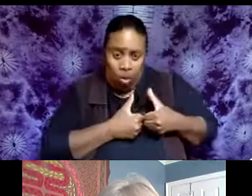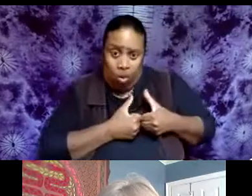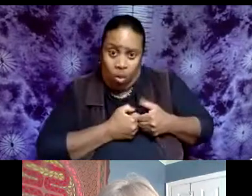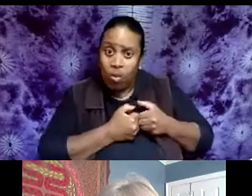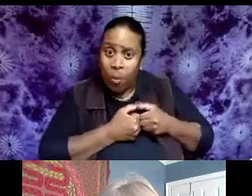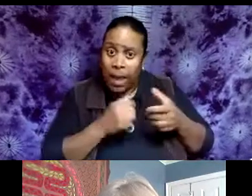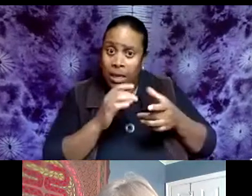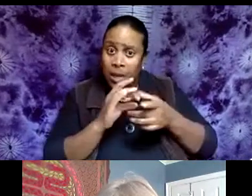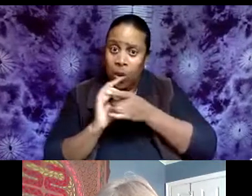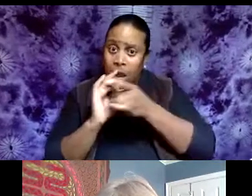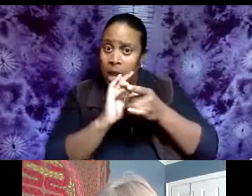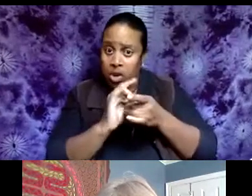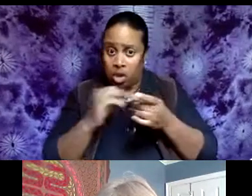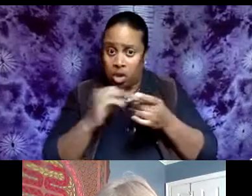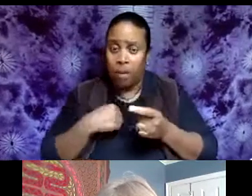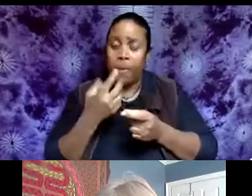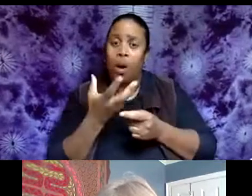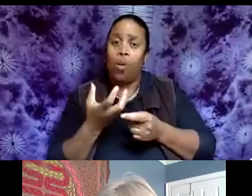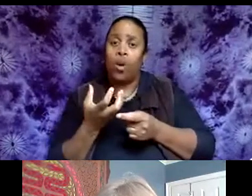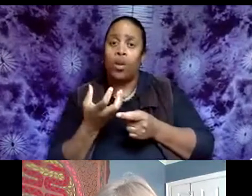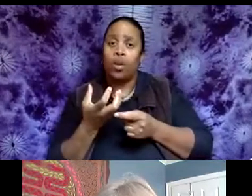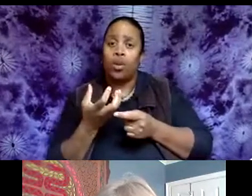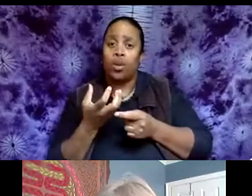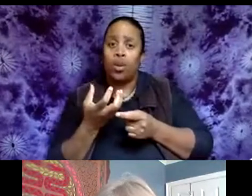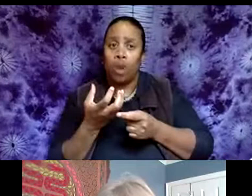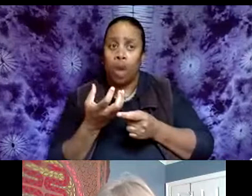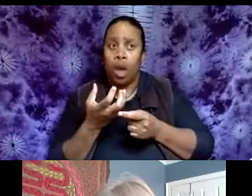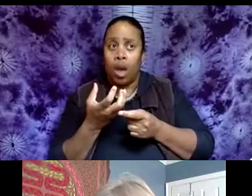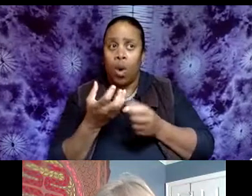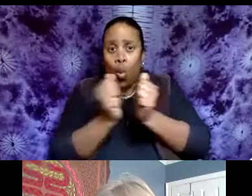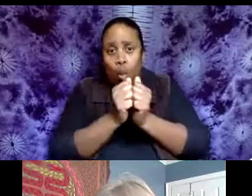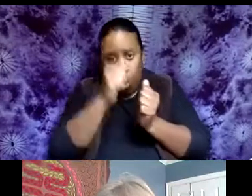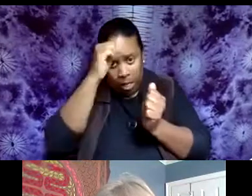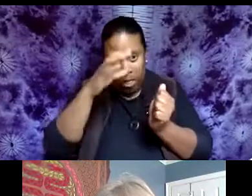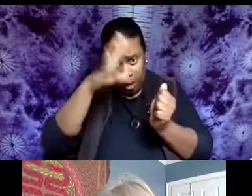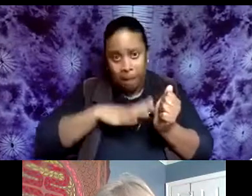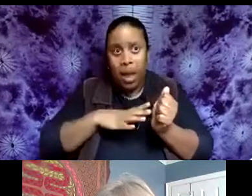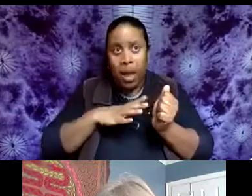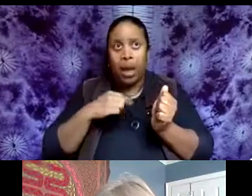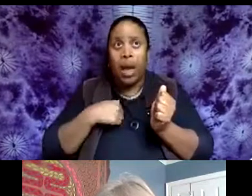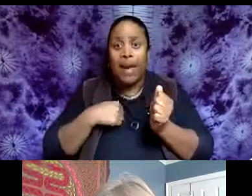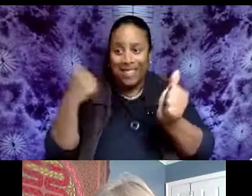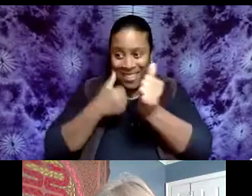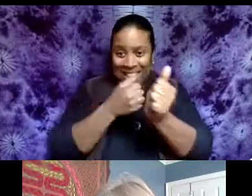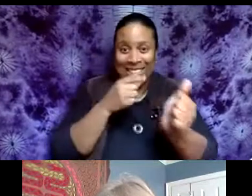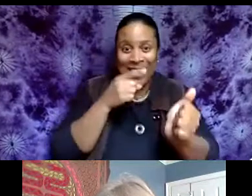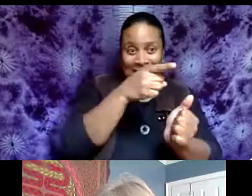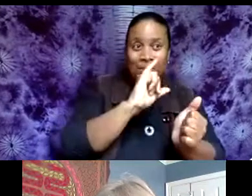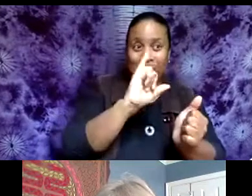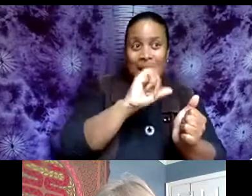I want to be with a man that's pursuing me as much as I am pursuing him, and where I